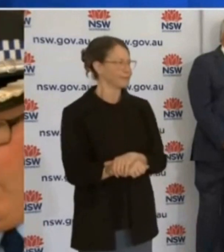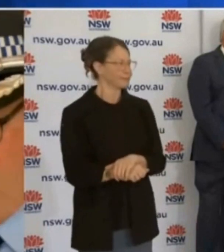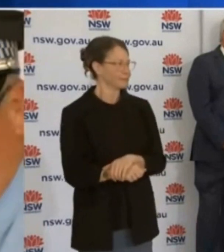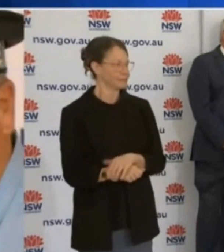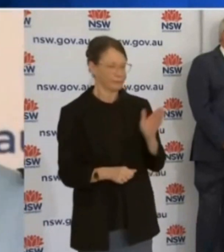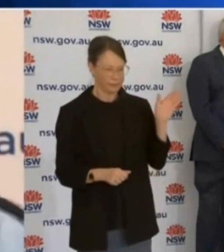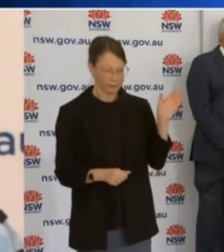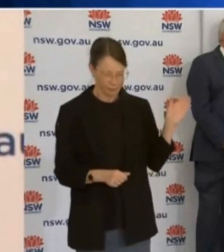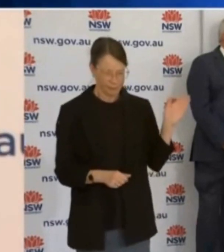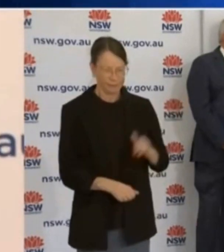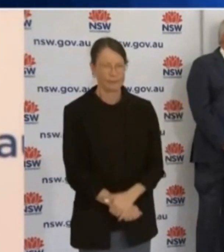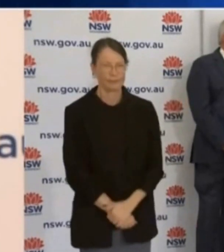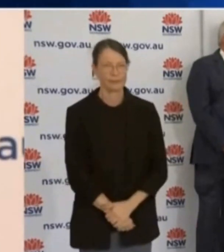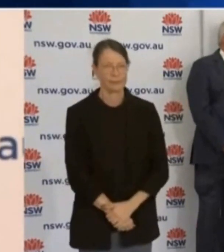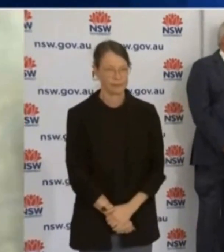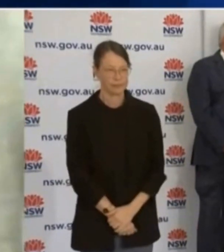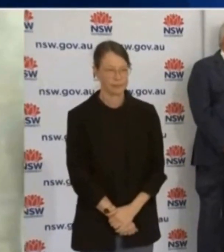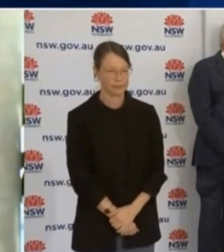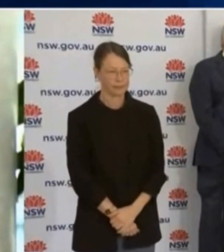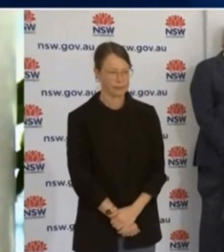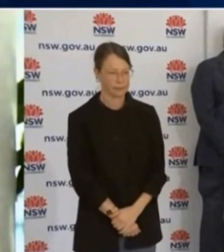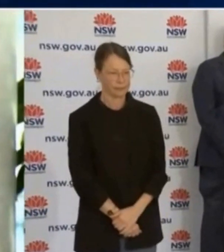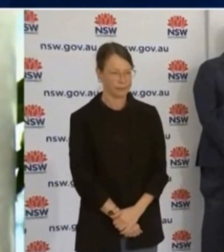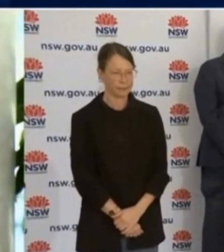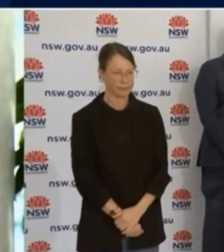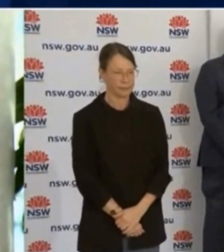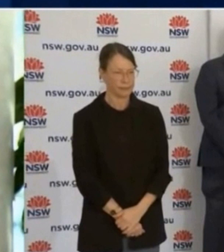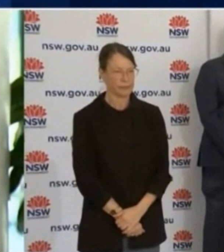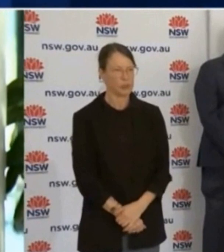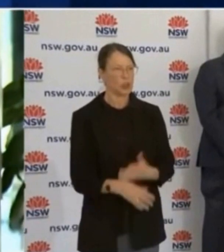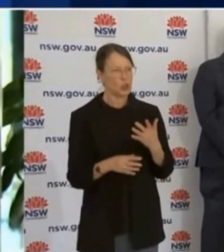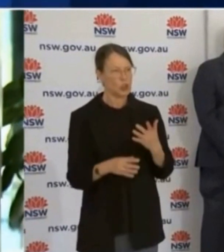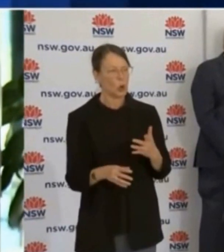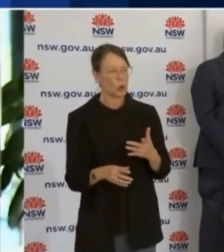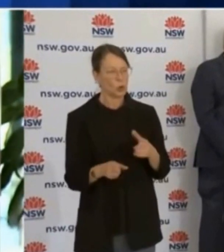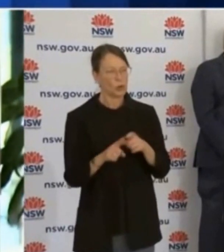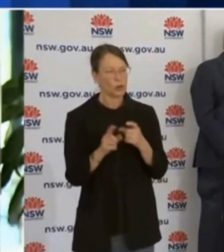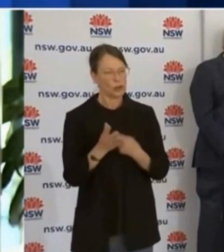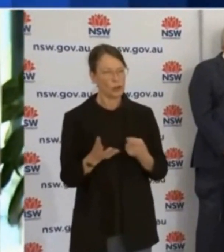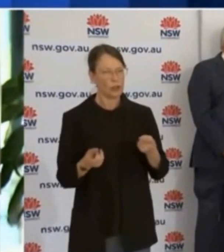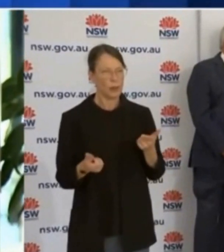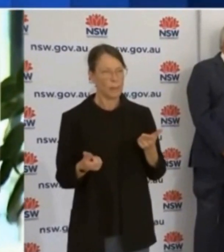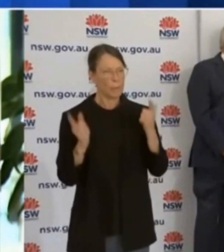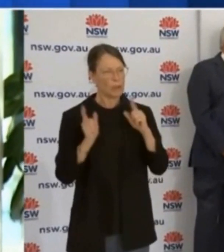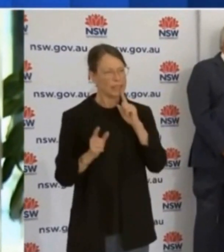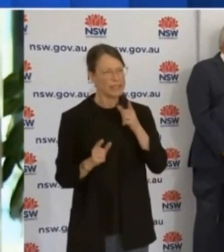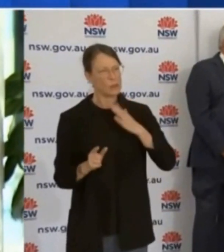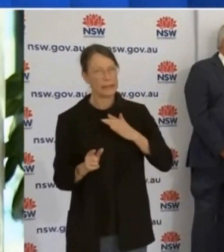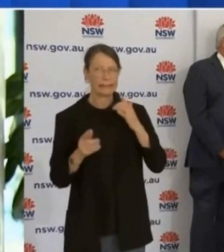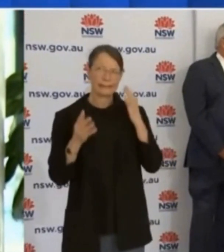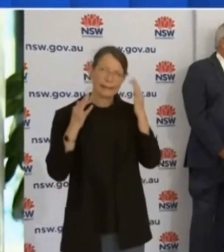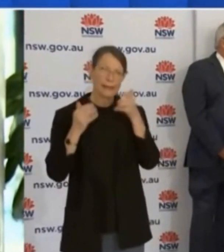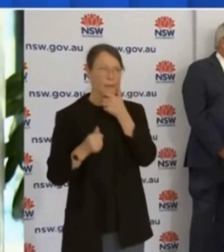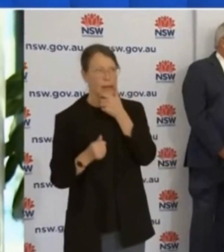Dr. Chant just said that her public health advice would suggest that we need to look at how to stop people from going into the